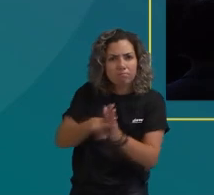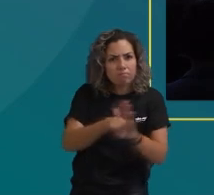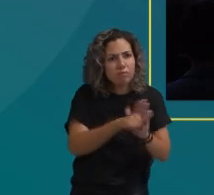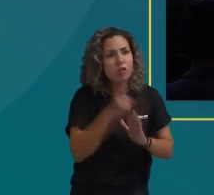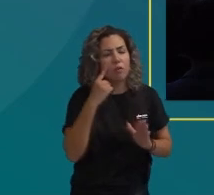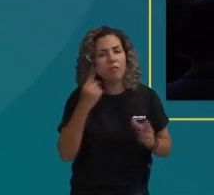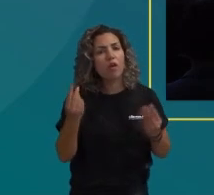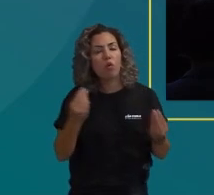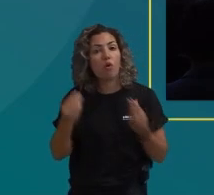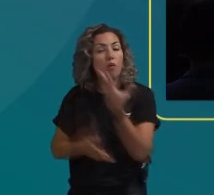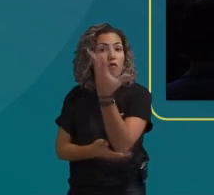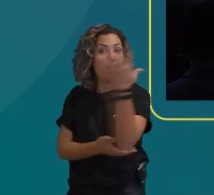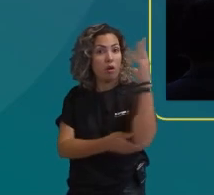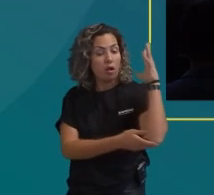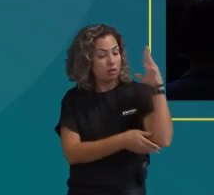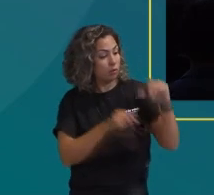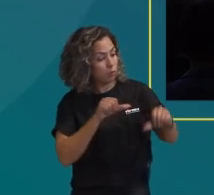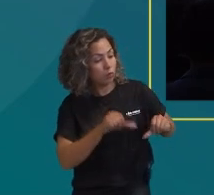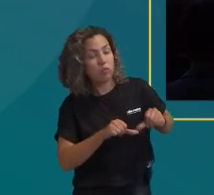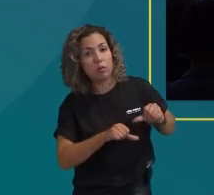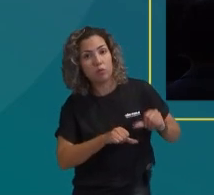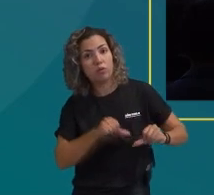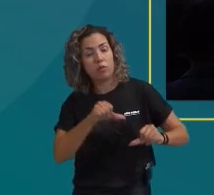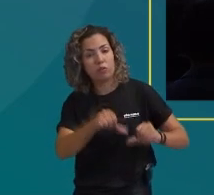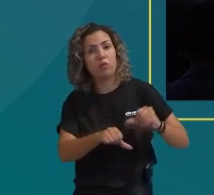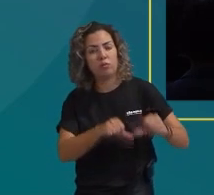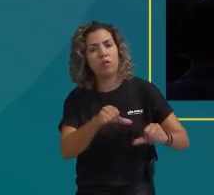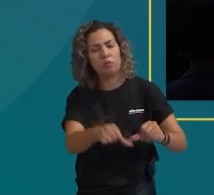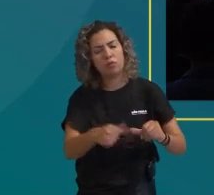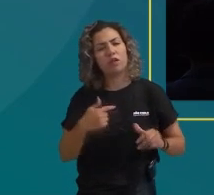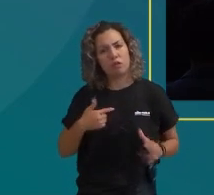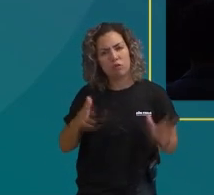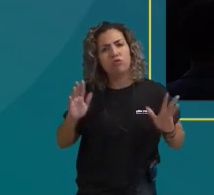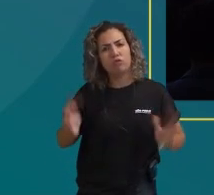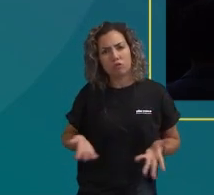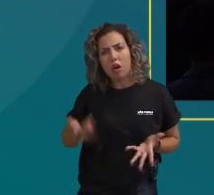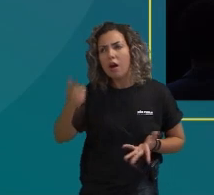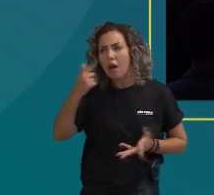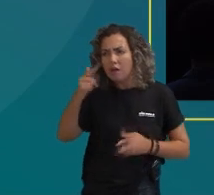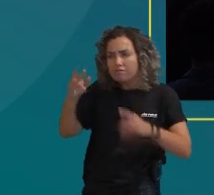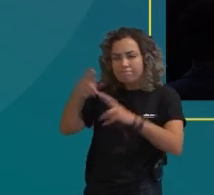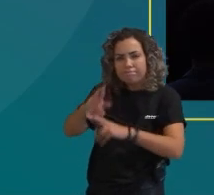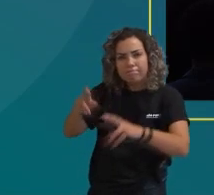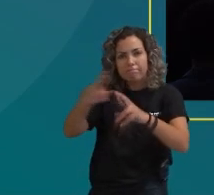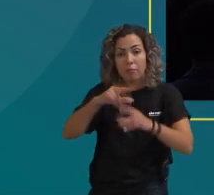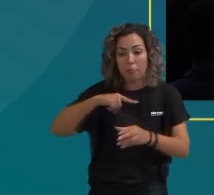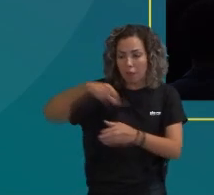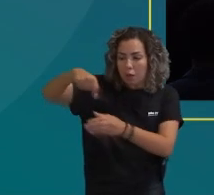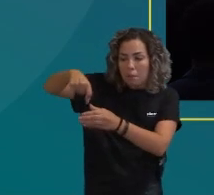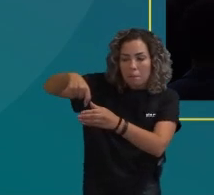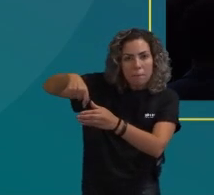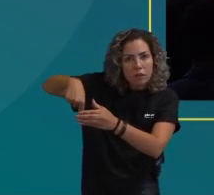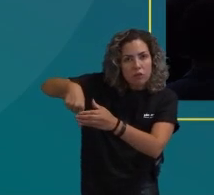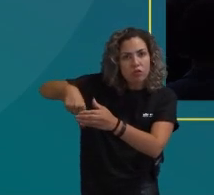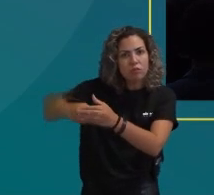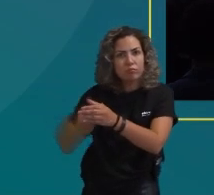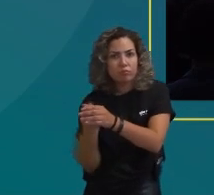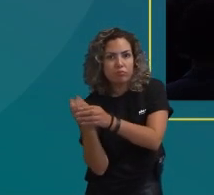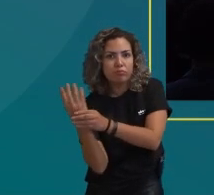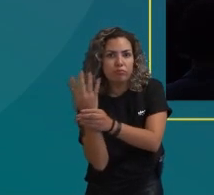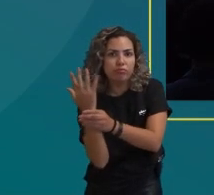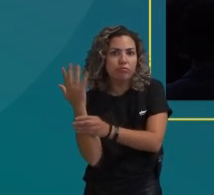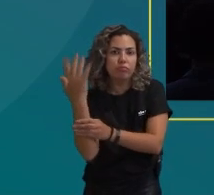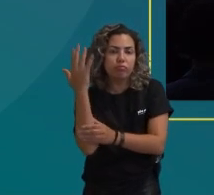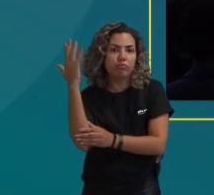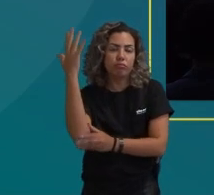been evaluating large-scale tree planting. And to speak to the question of this